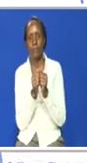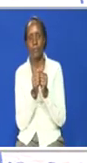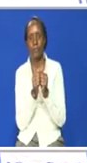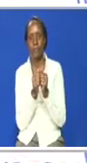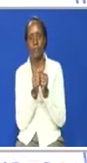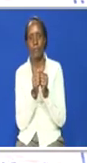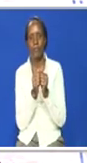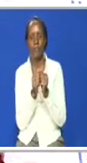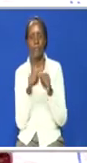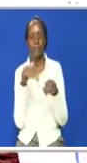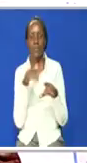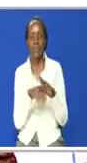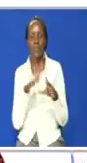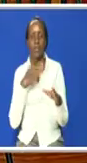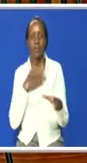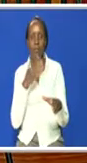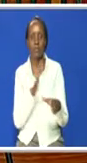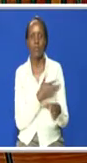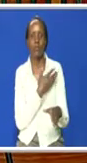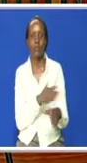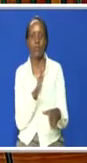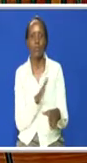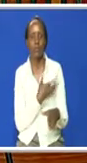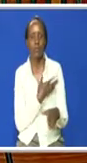And in our song, we sang